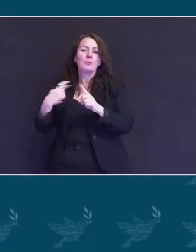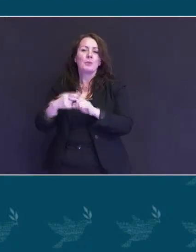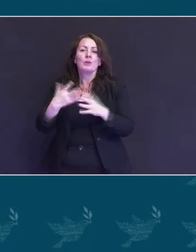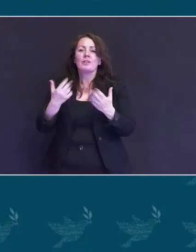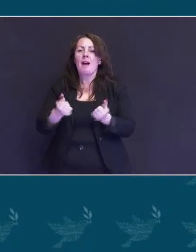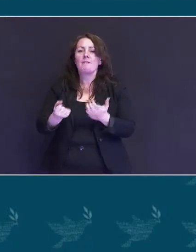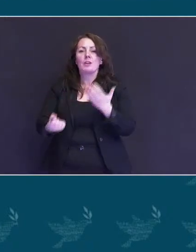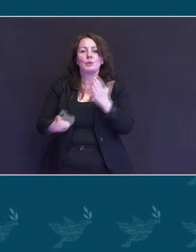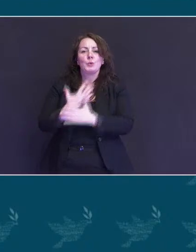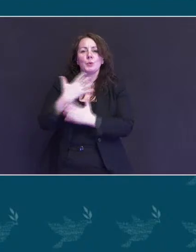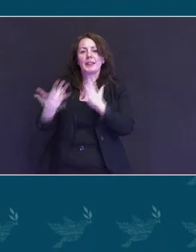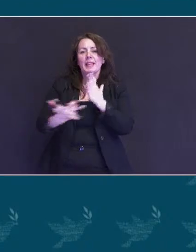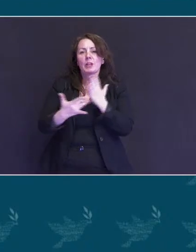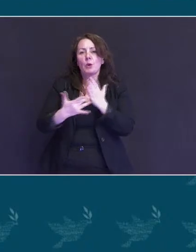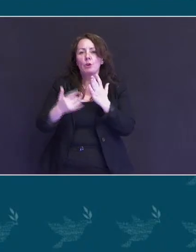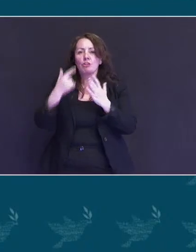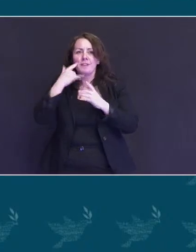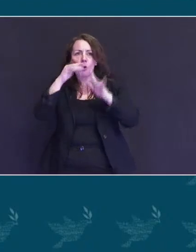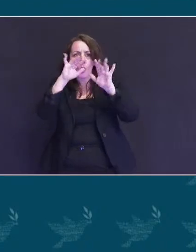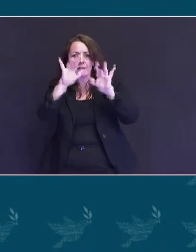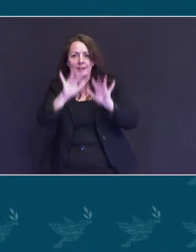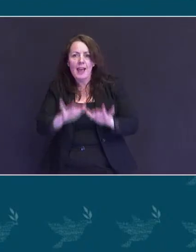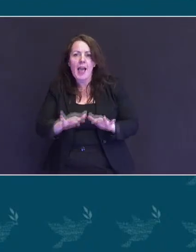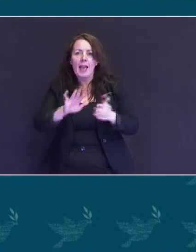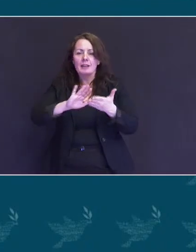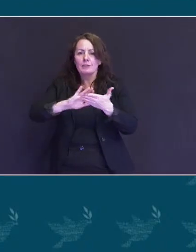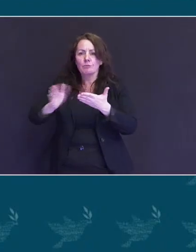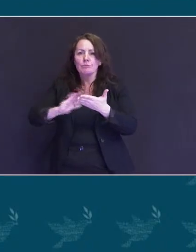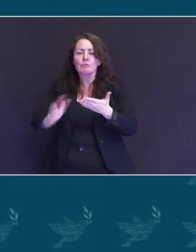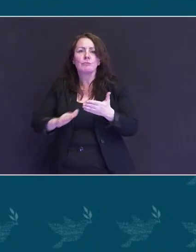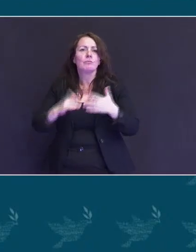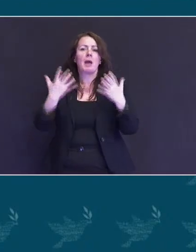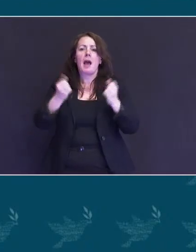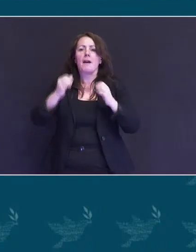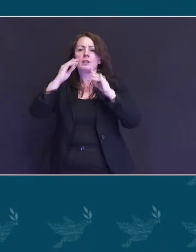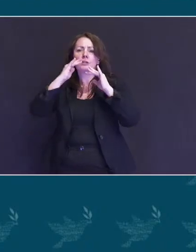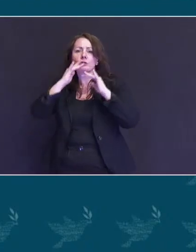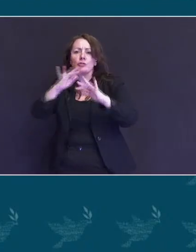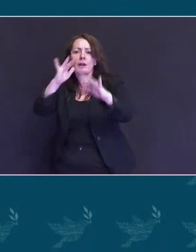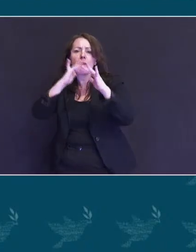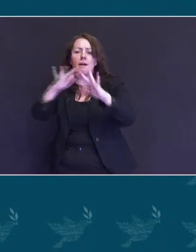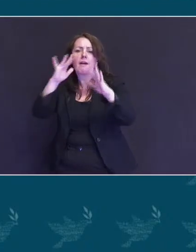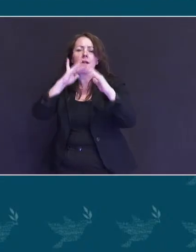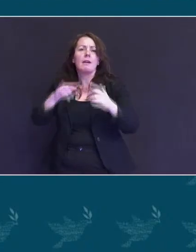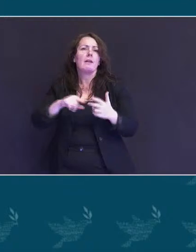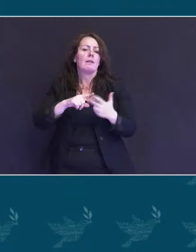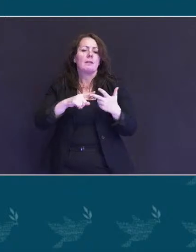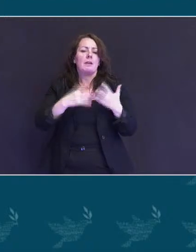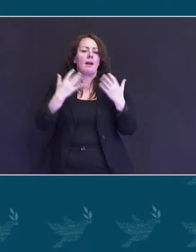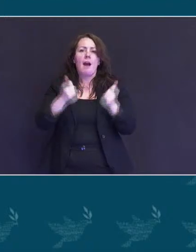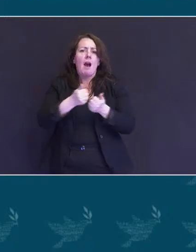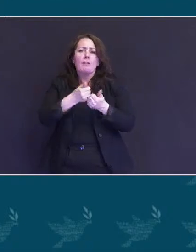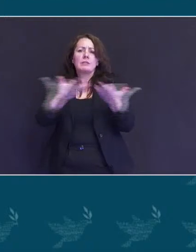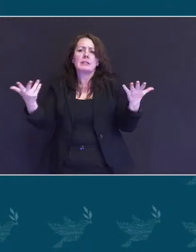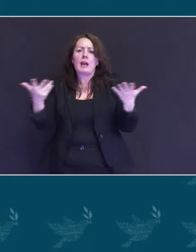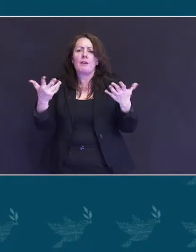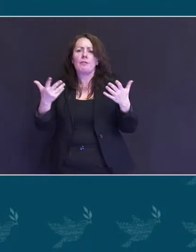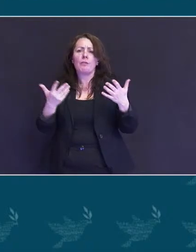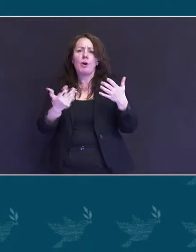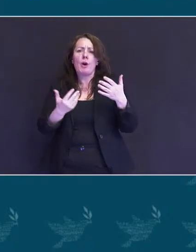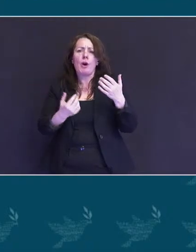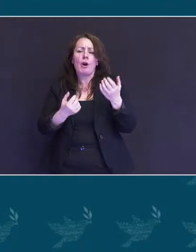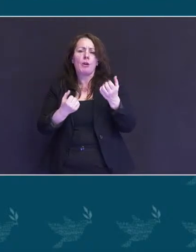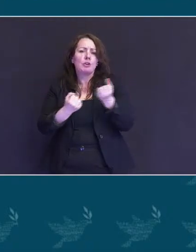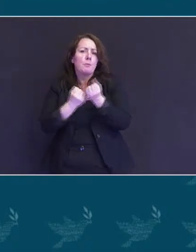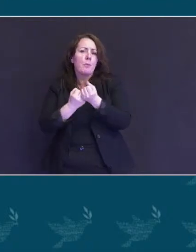using songs in order to deliver messages around key languages. But other than that,